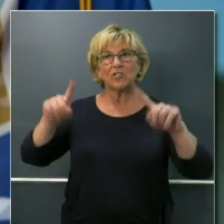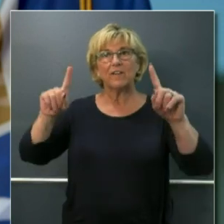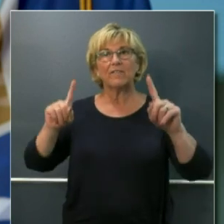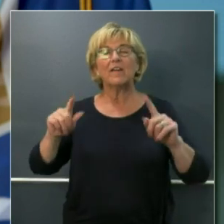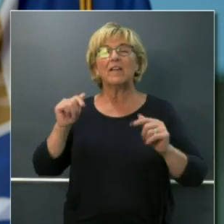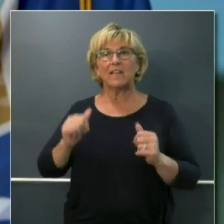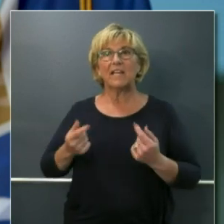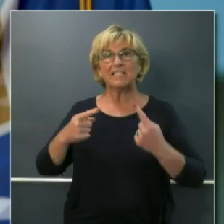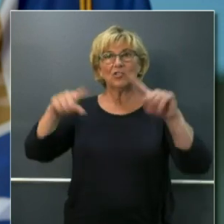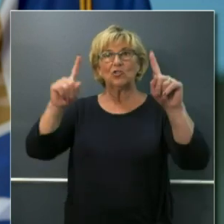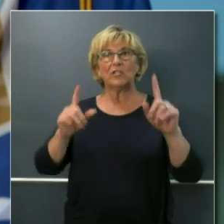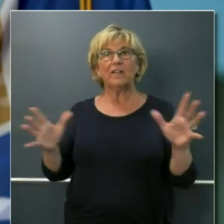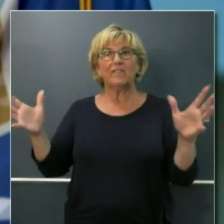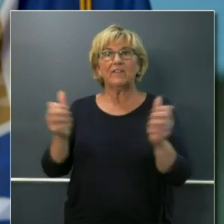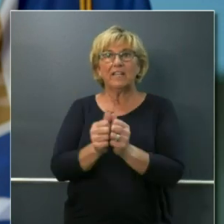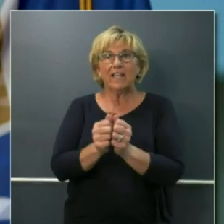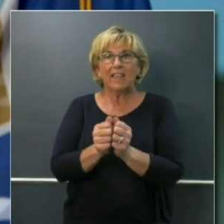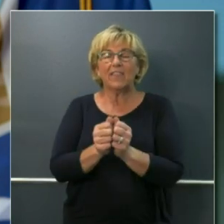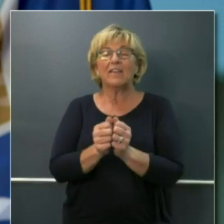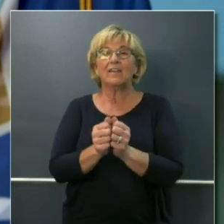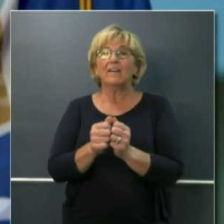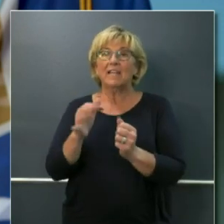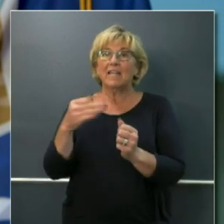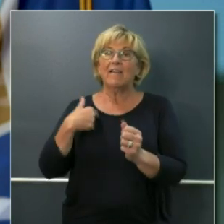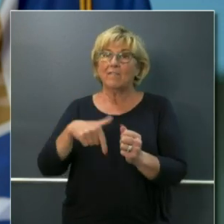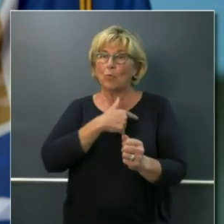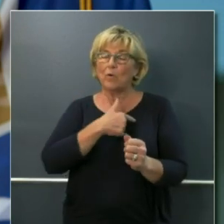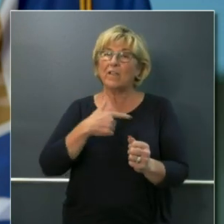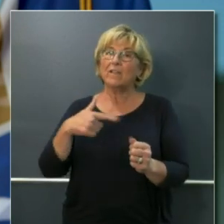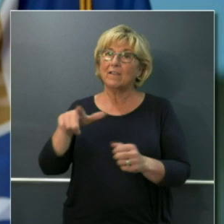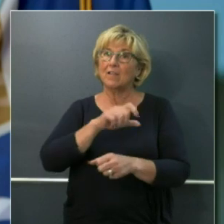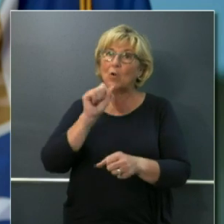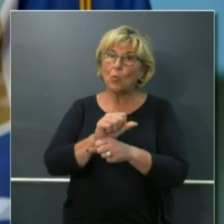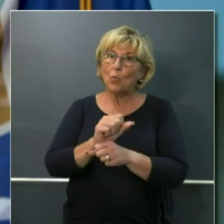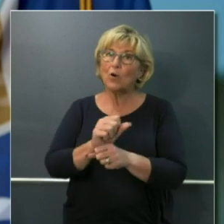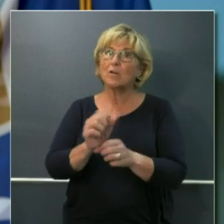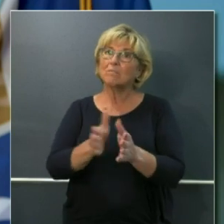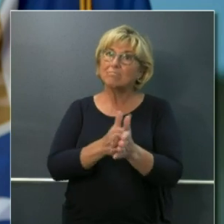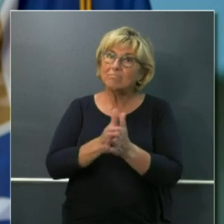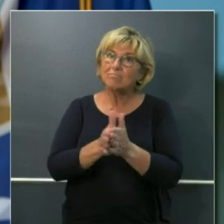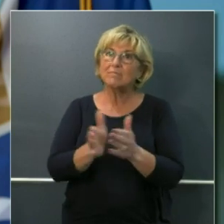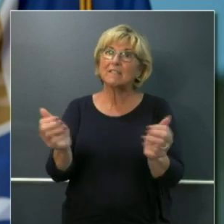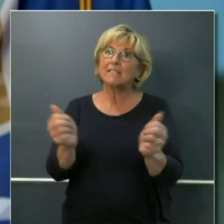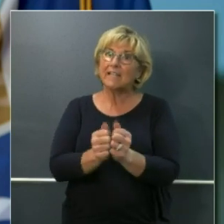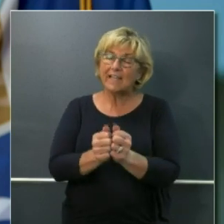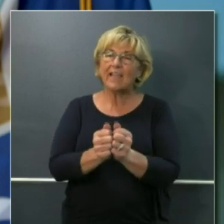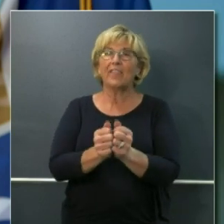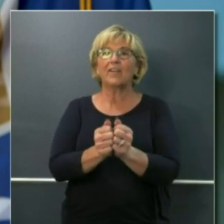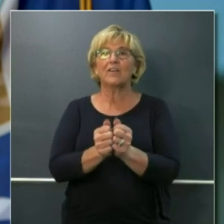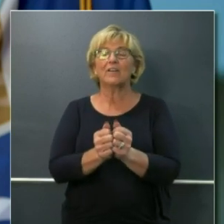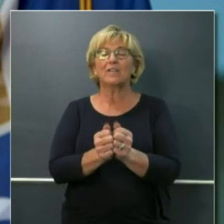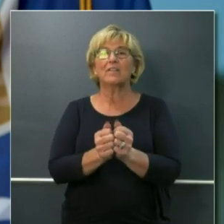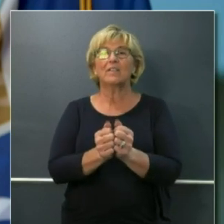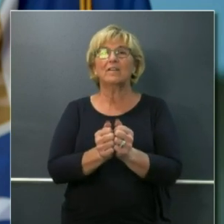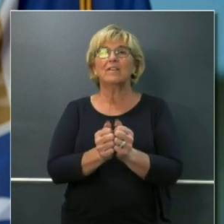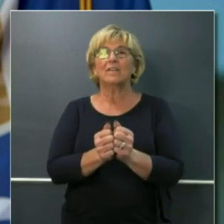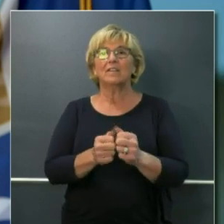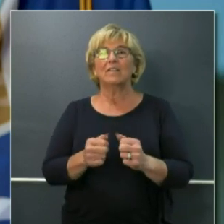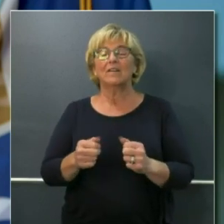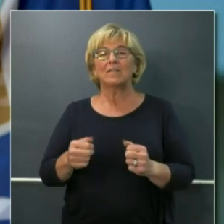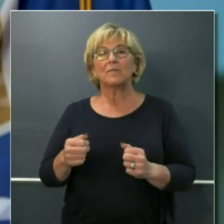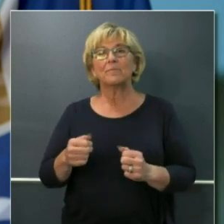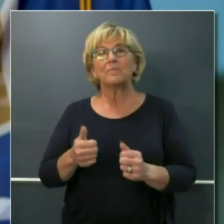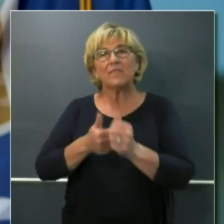can achieve together with the kind of earnestness of effort that Dr. Angel advanced in terms of being able to break these things